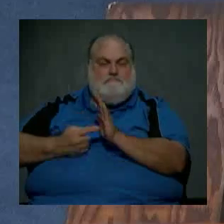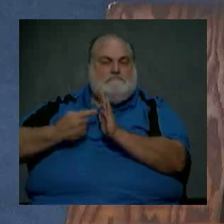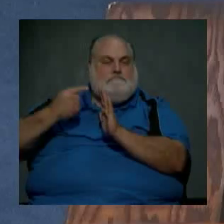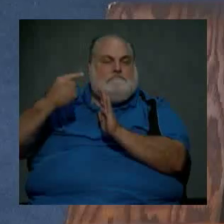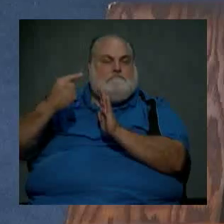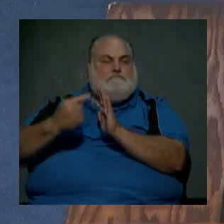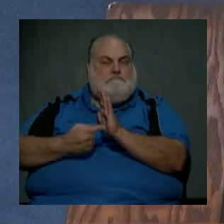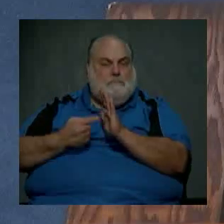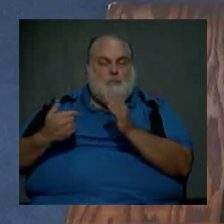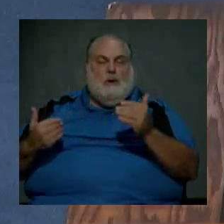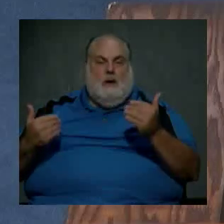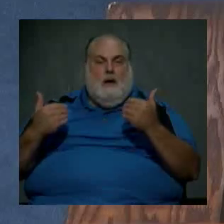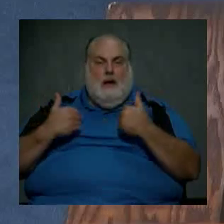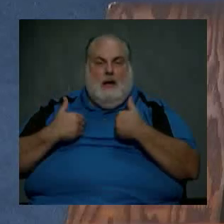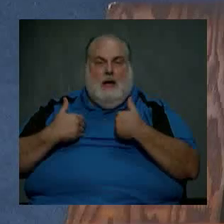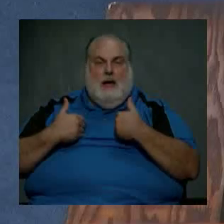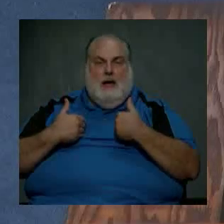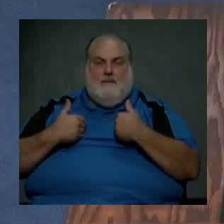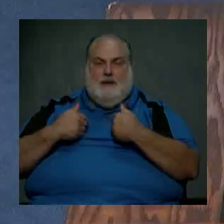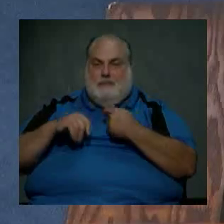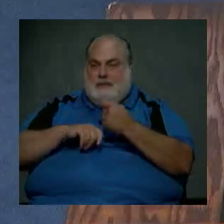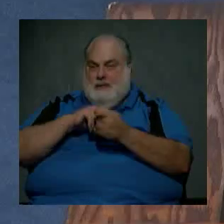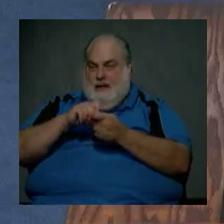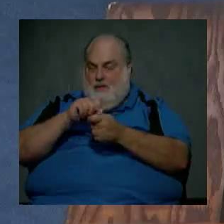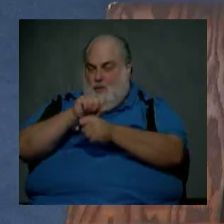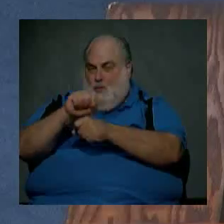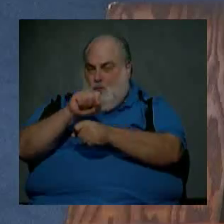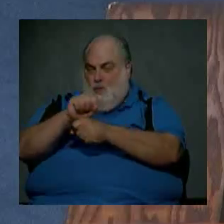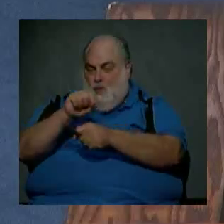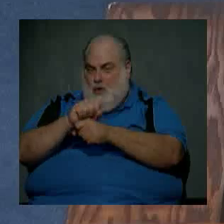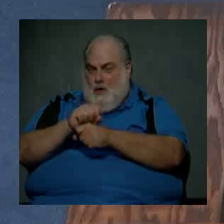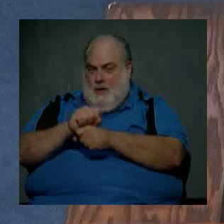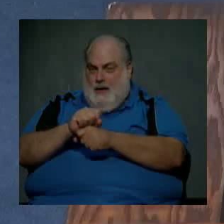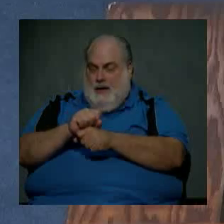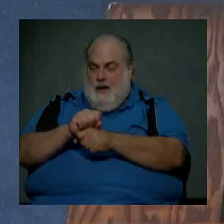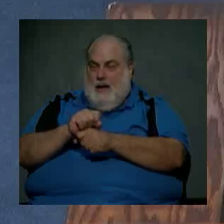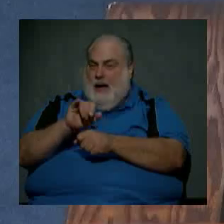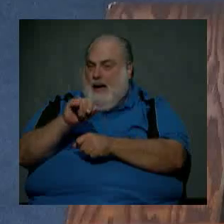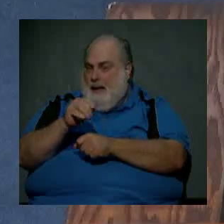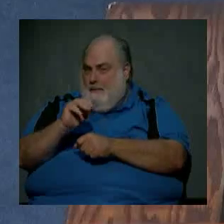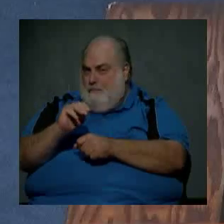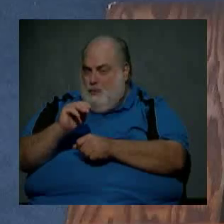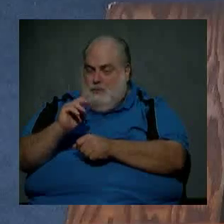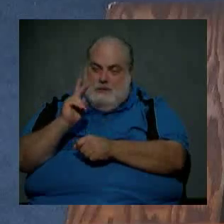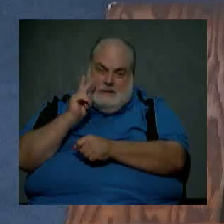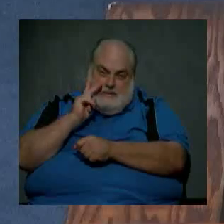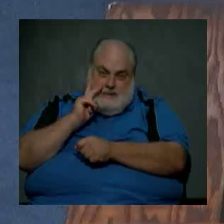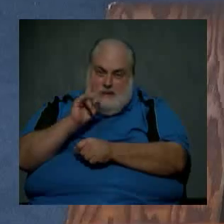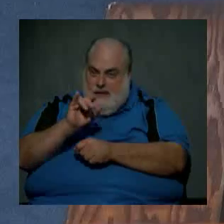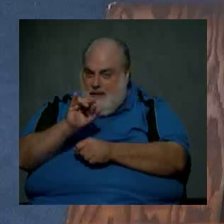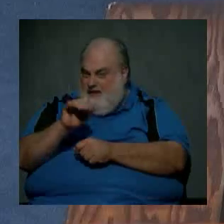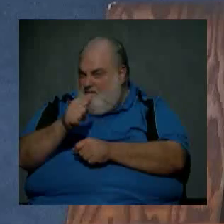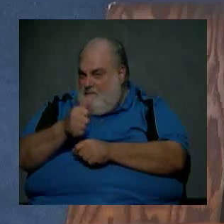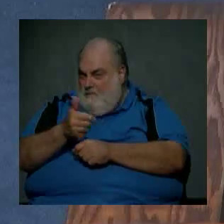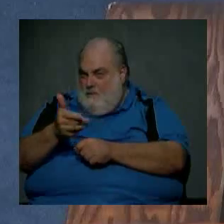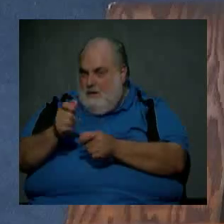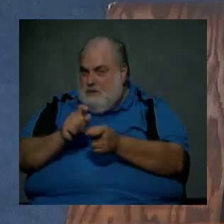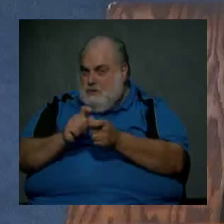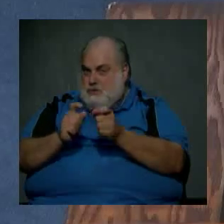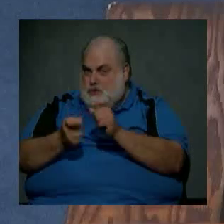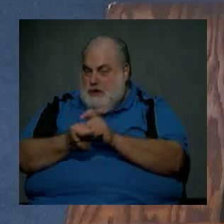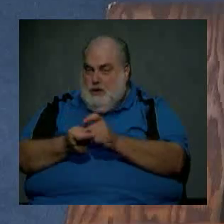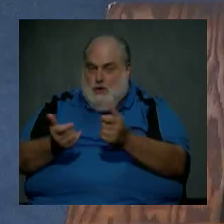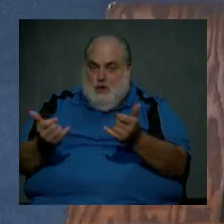we have a work item at the DRC to look at the ordinance and see if things need to be changed to reflect current